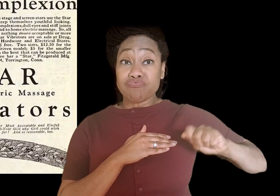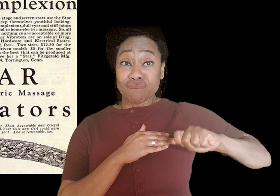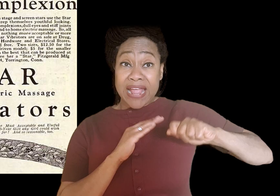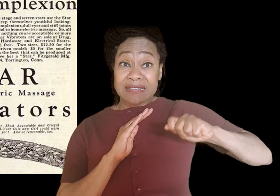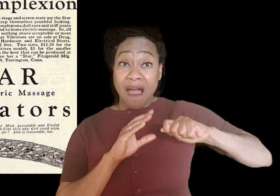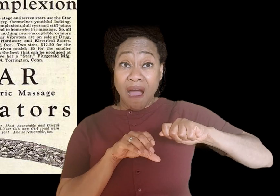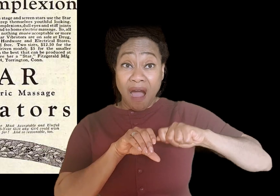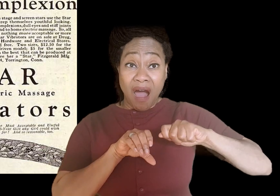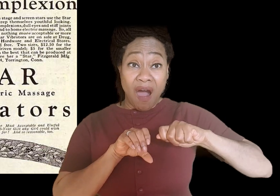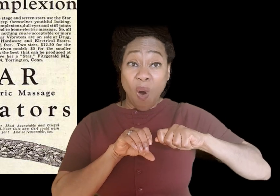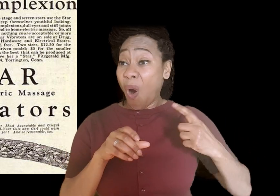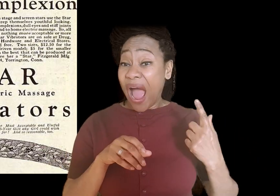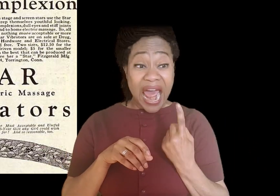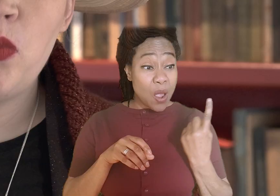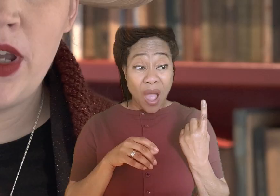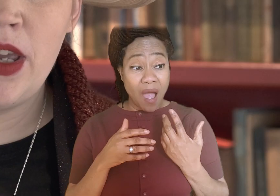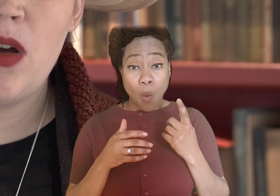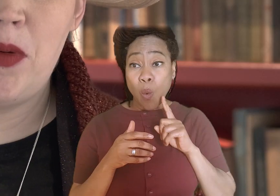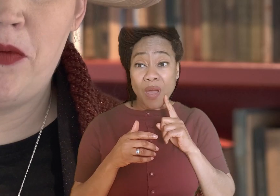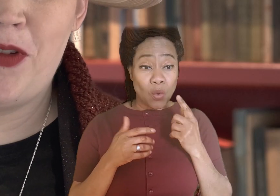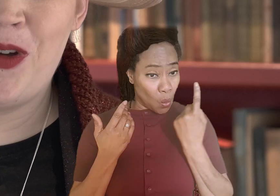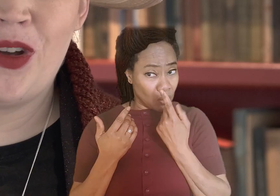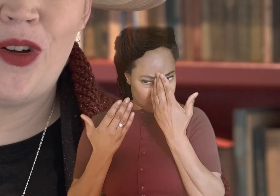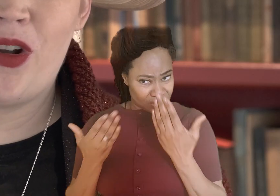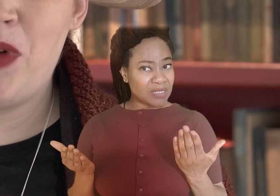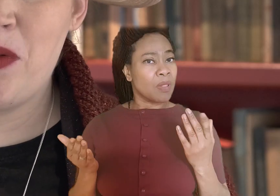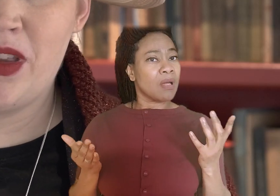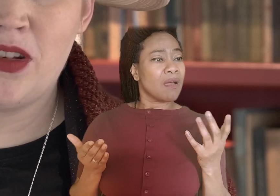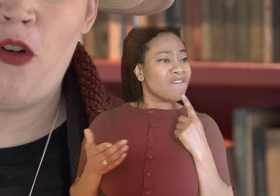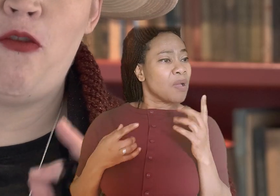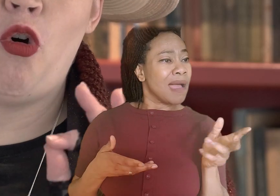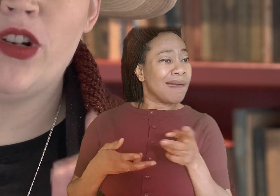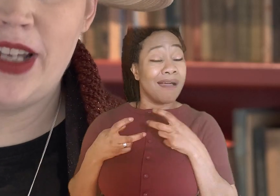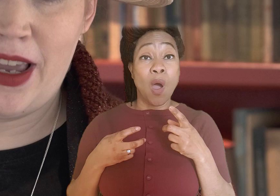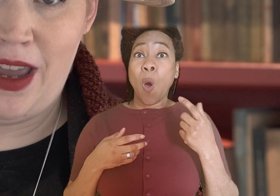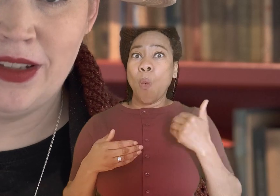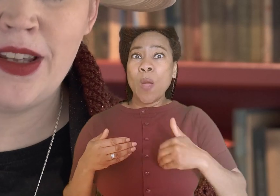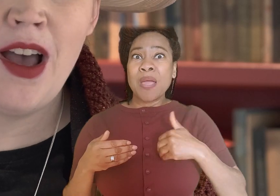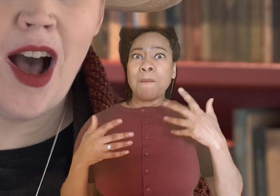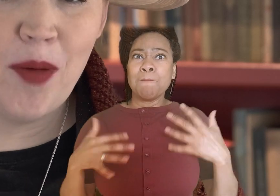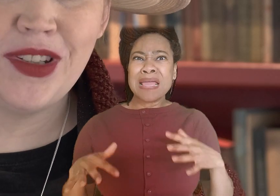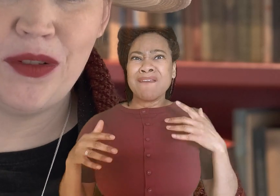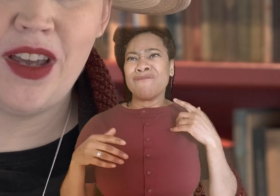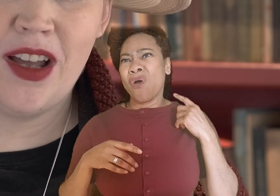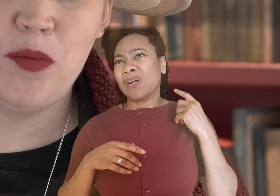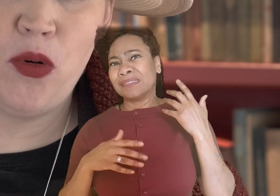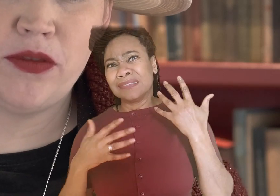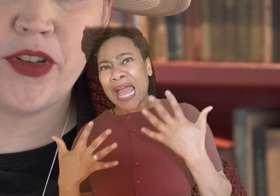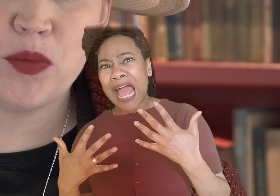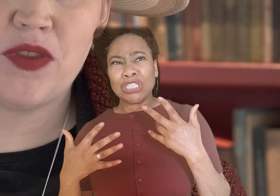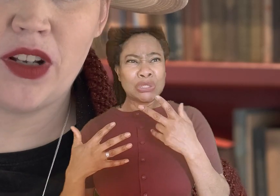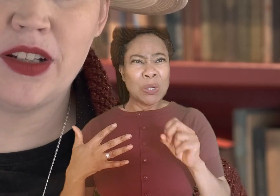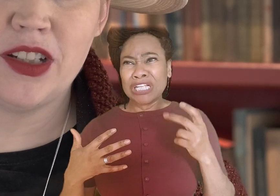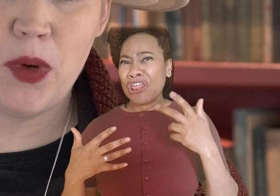else a respectable lady might gather information. And we womenfolk got away with it for decades, up until the early